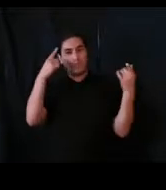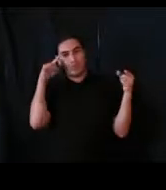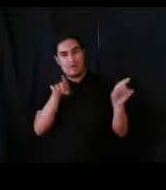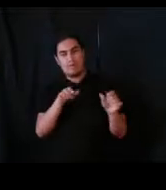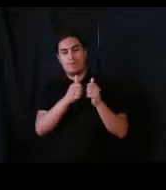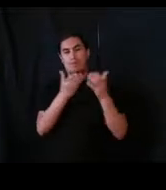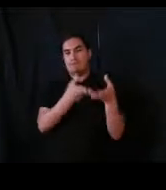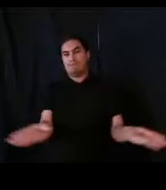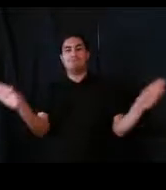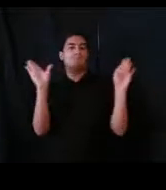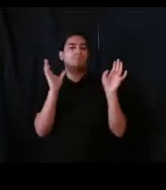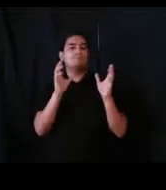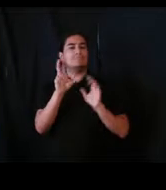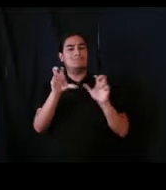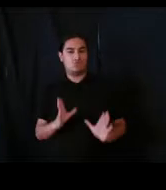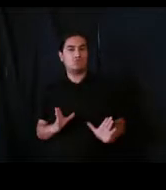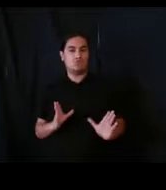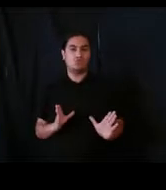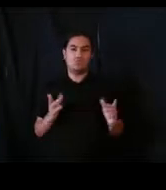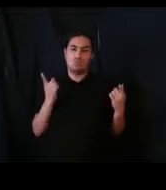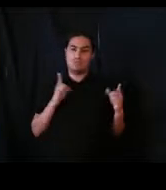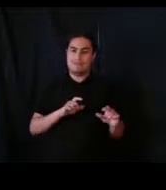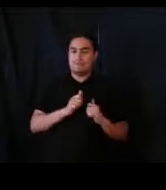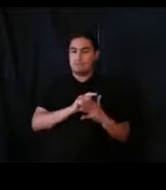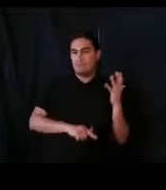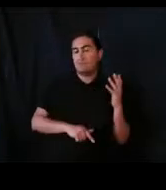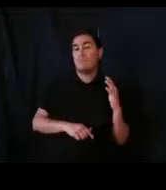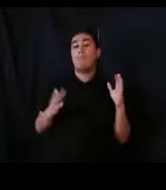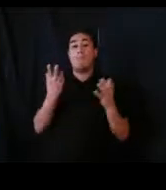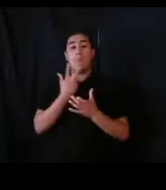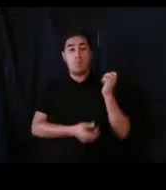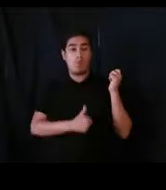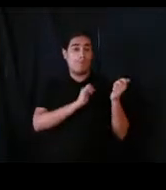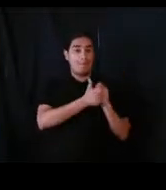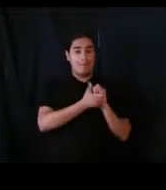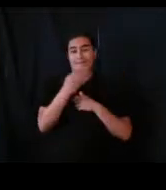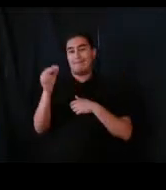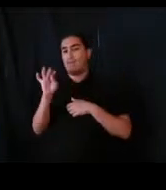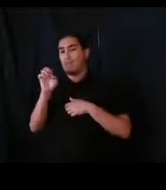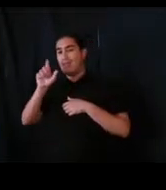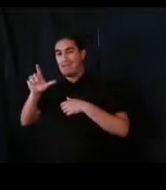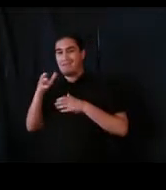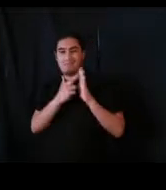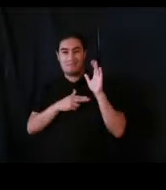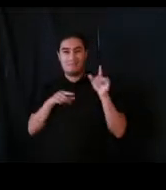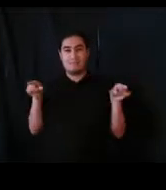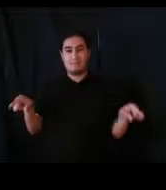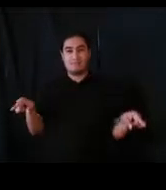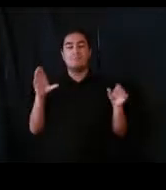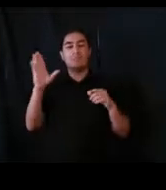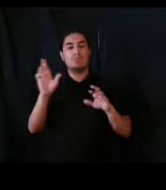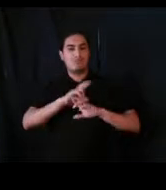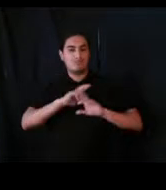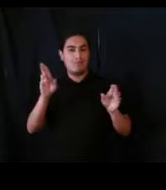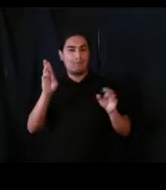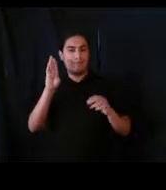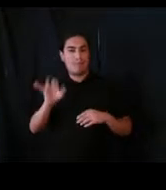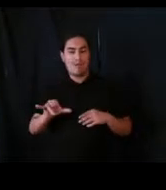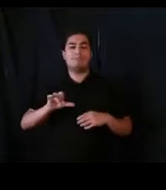our wide range of stakeholders both the competitive program and formulaic program guidelines were prepared by commission